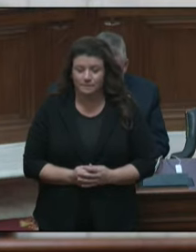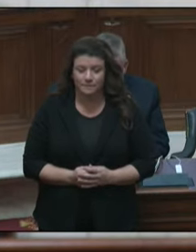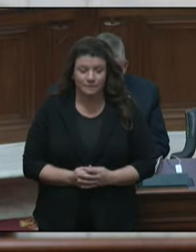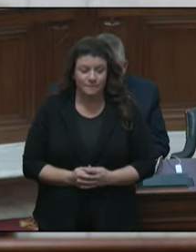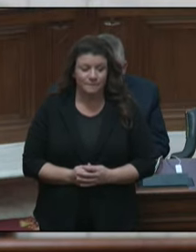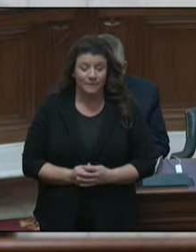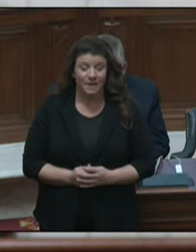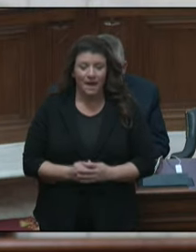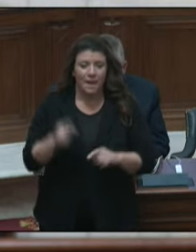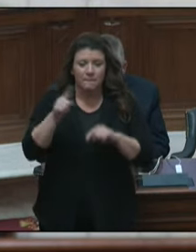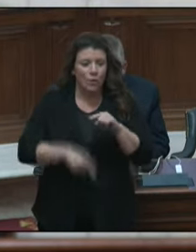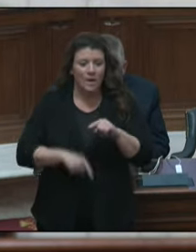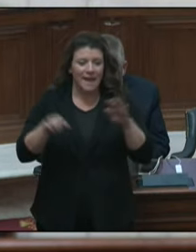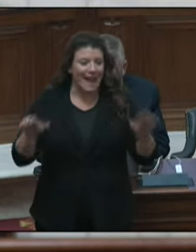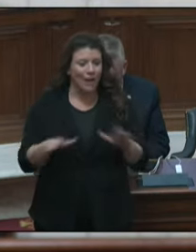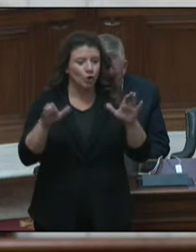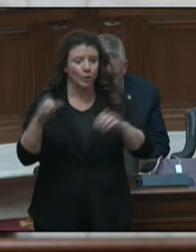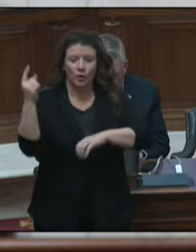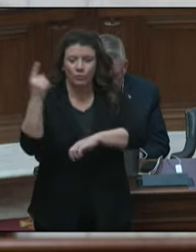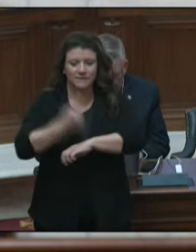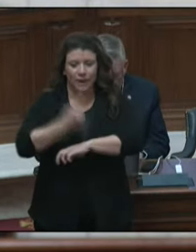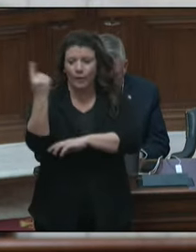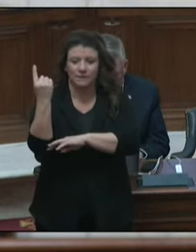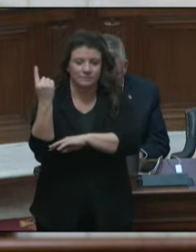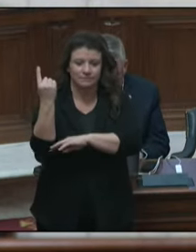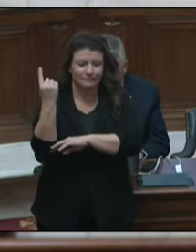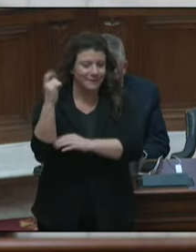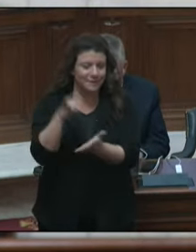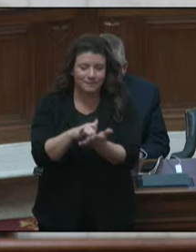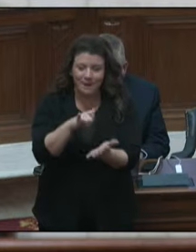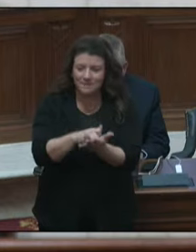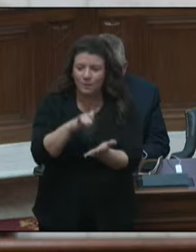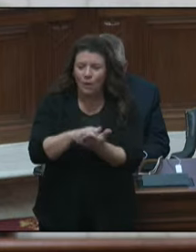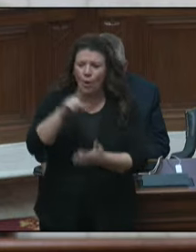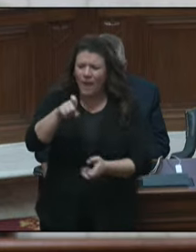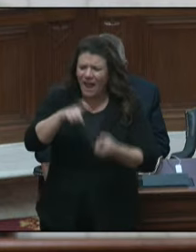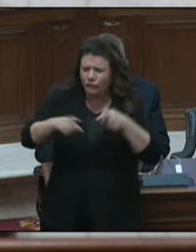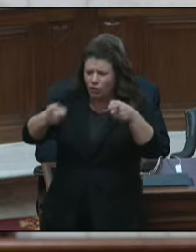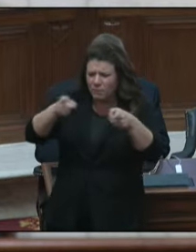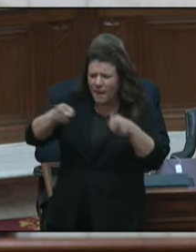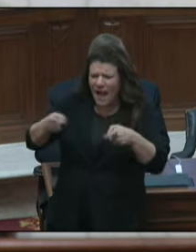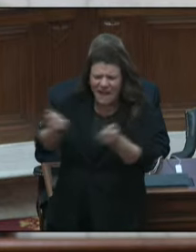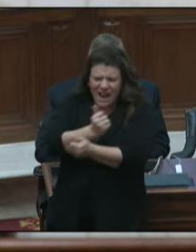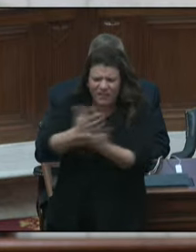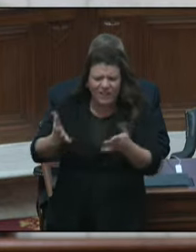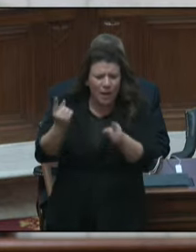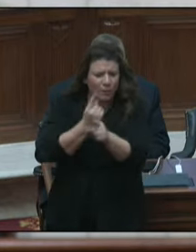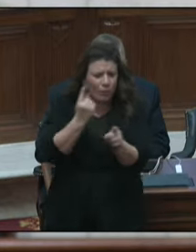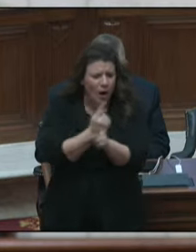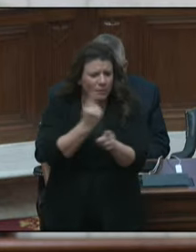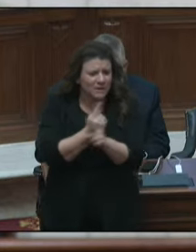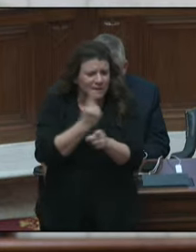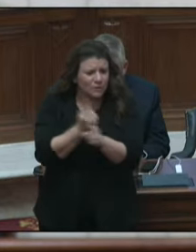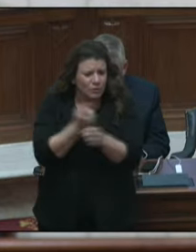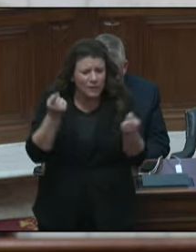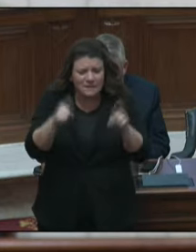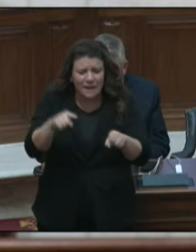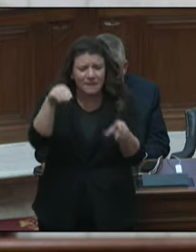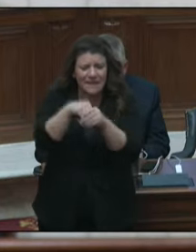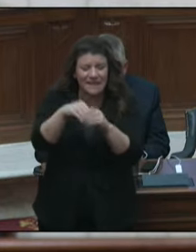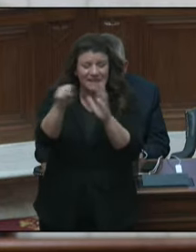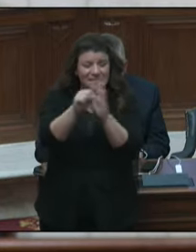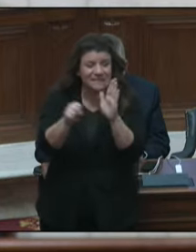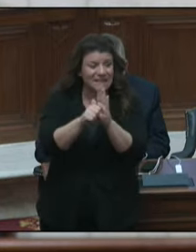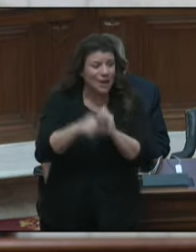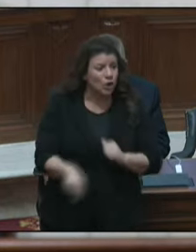We can't do it all on day one. We got to mind the store properly. That's all there is to it.